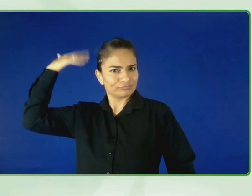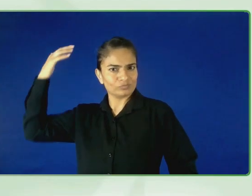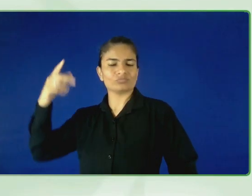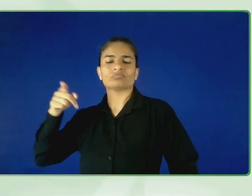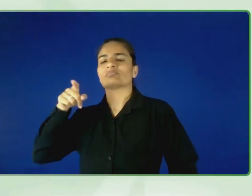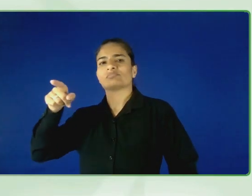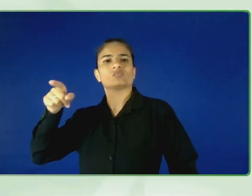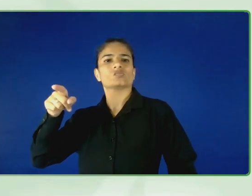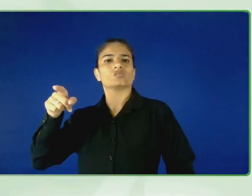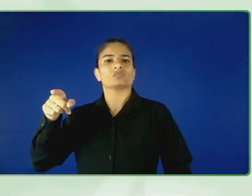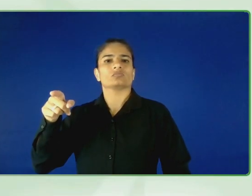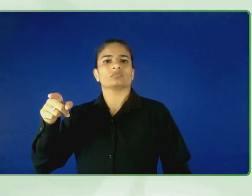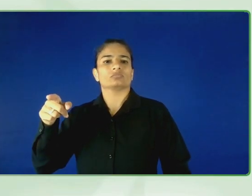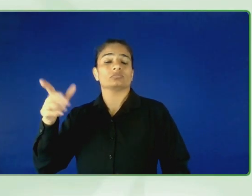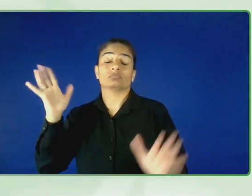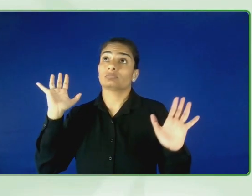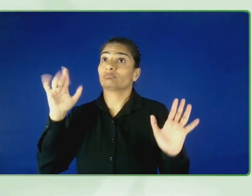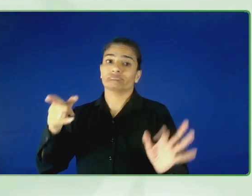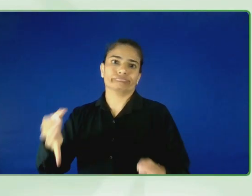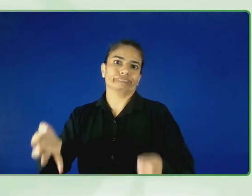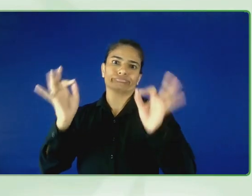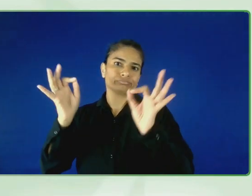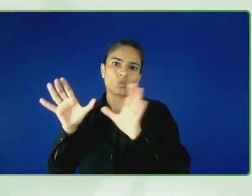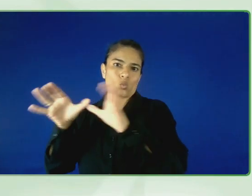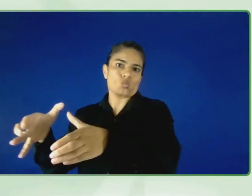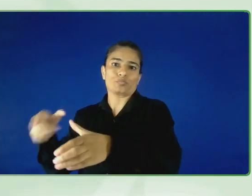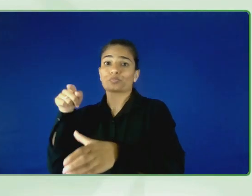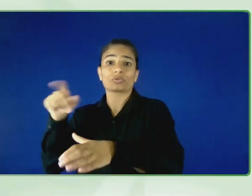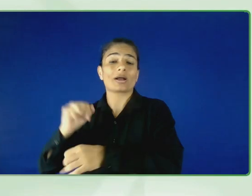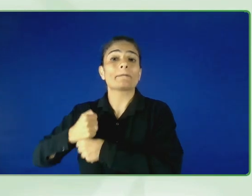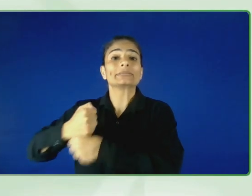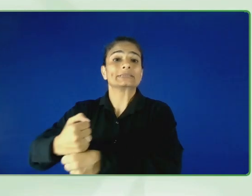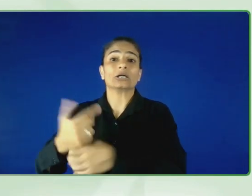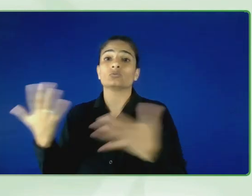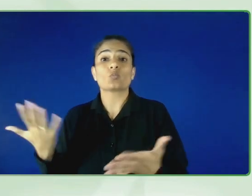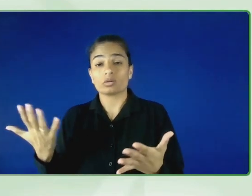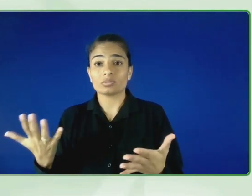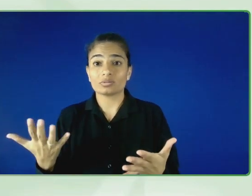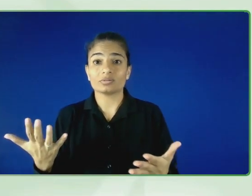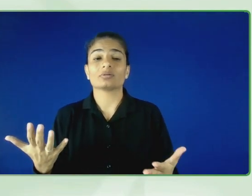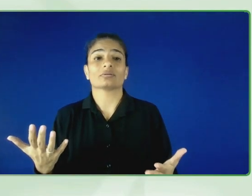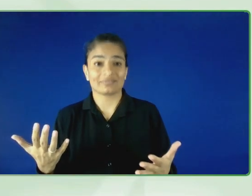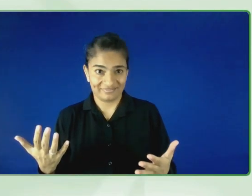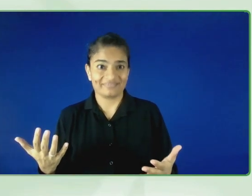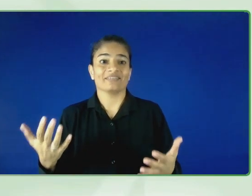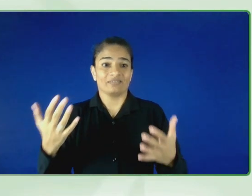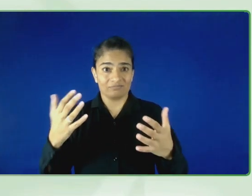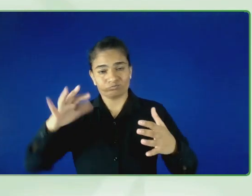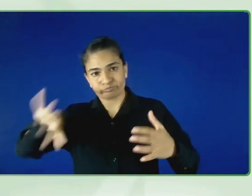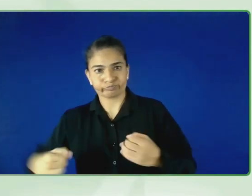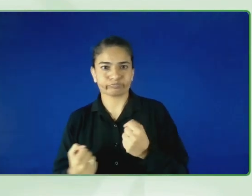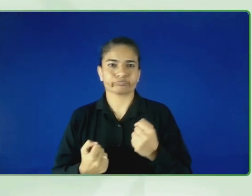awesome group only represents half of the full cohort of Scaling Solutions